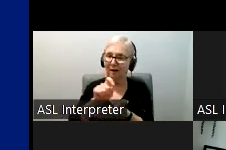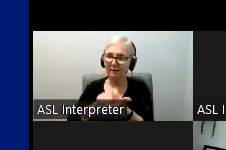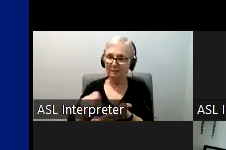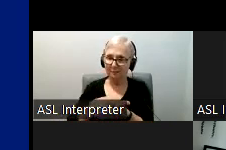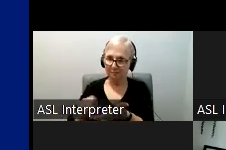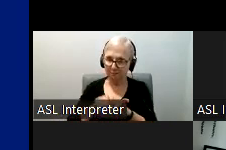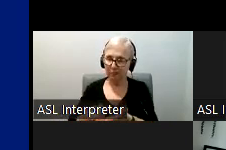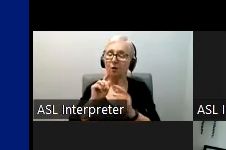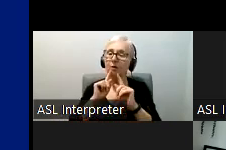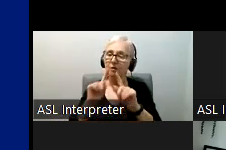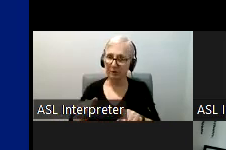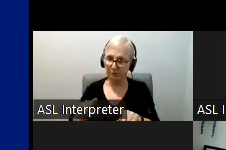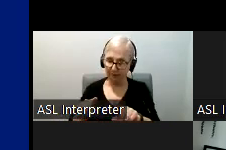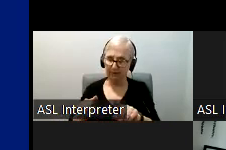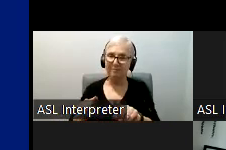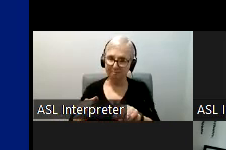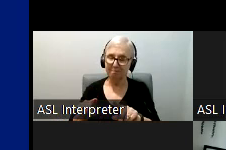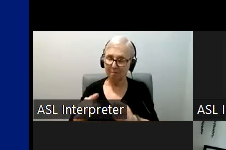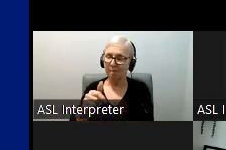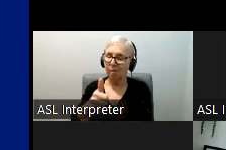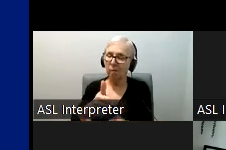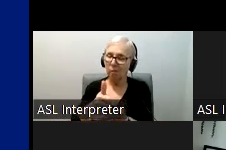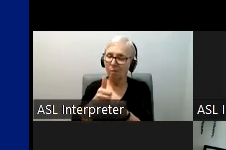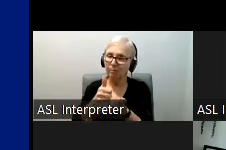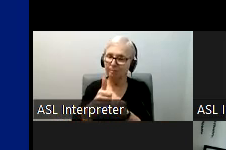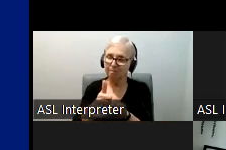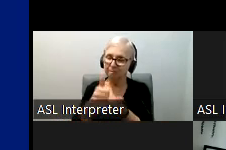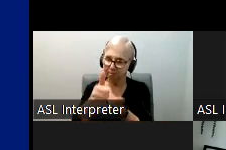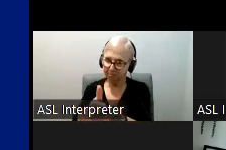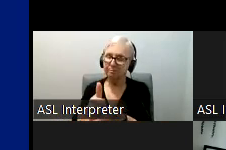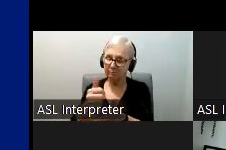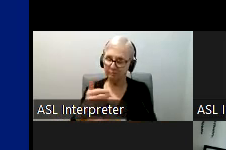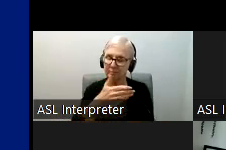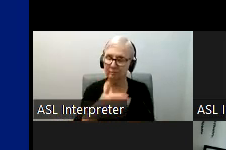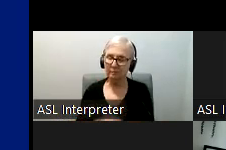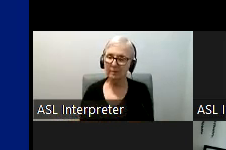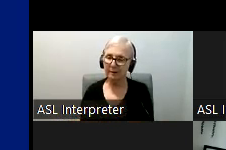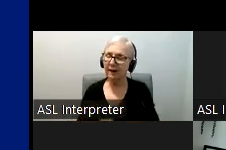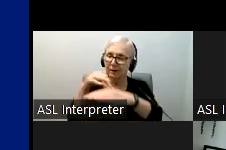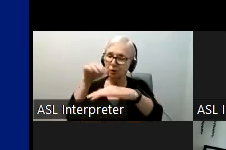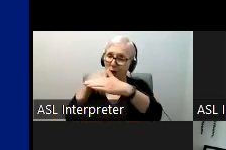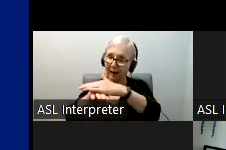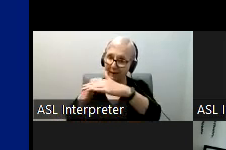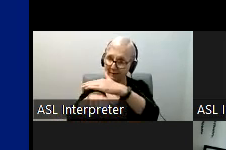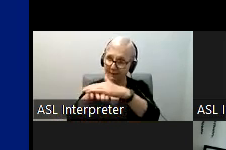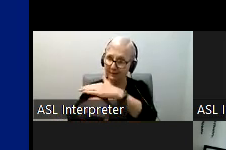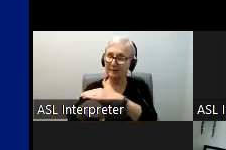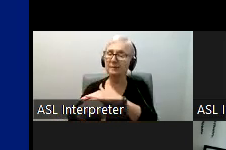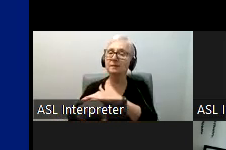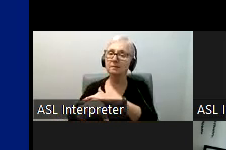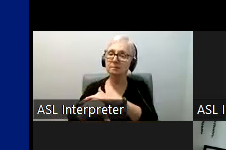so we've responded, and hopefully that'll make it easier for all of you to be access this